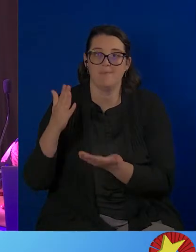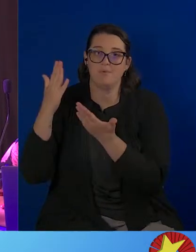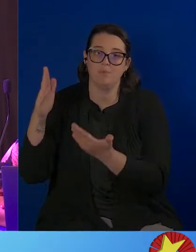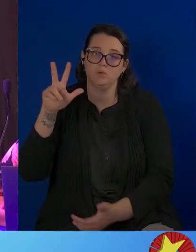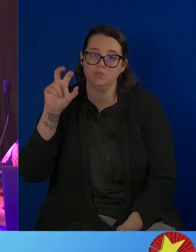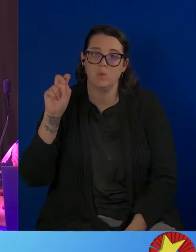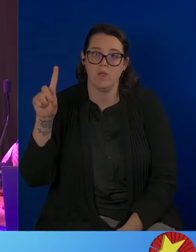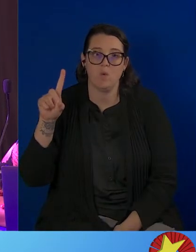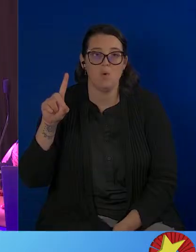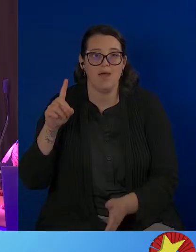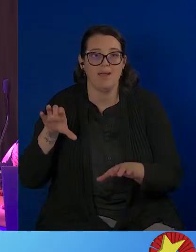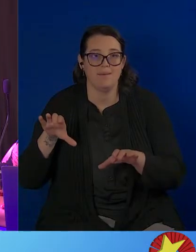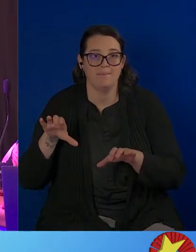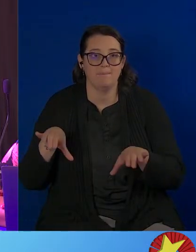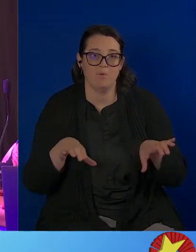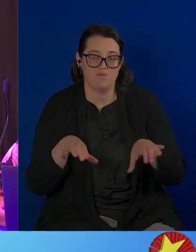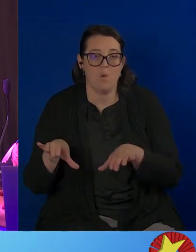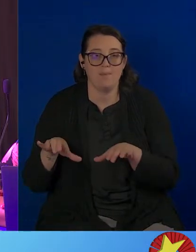checklist.